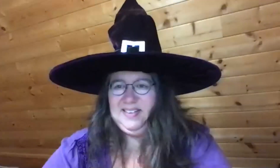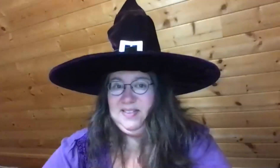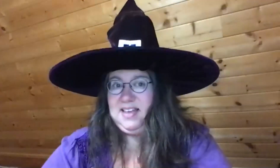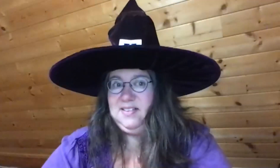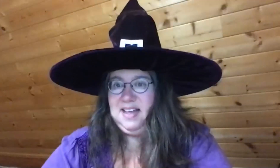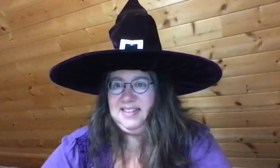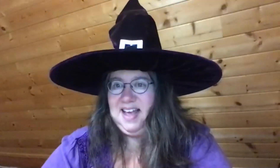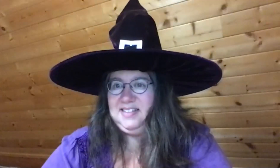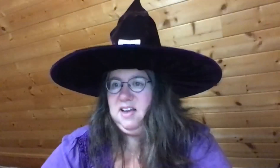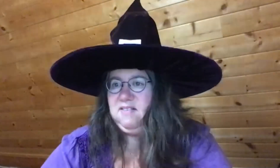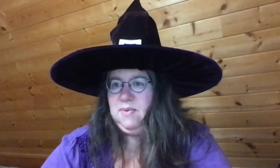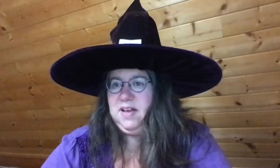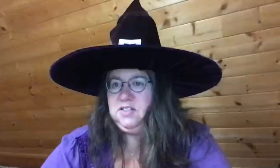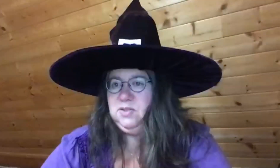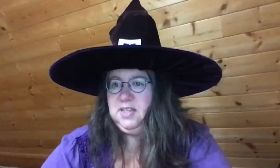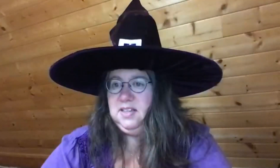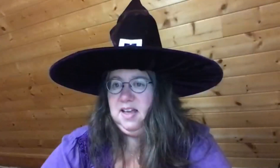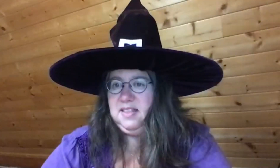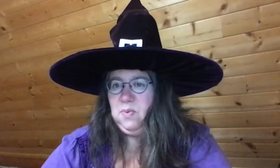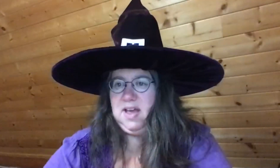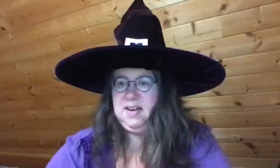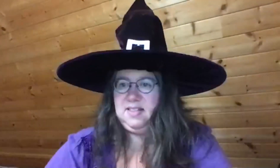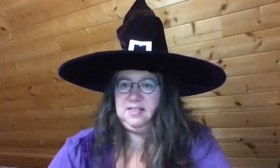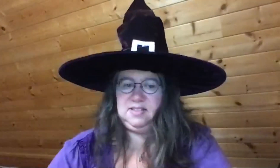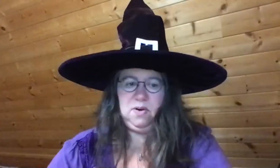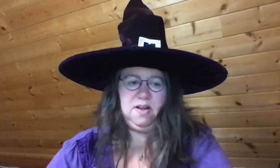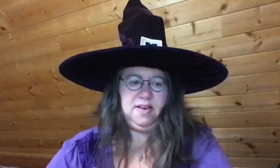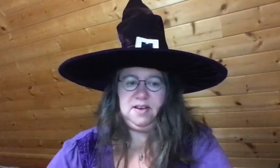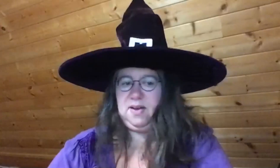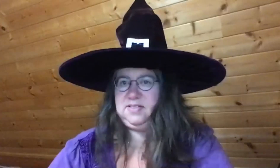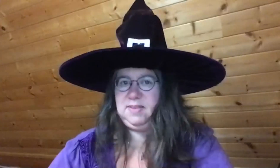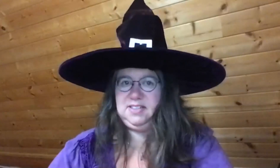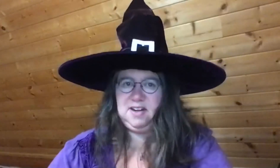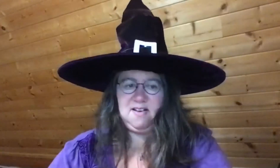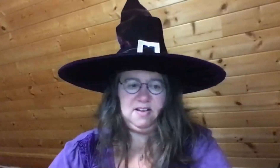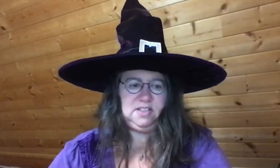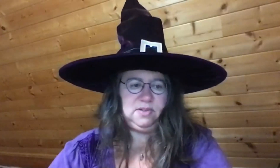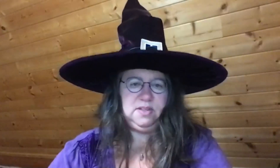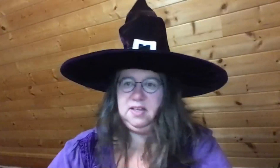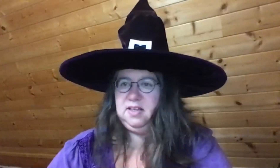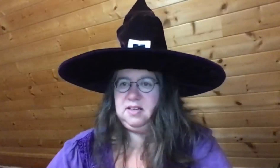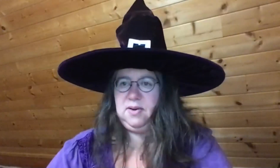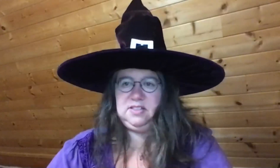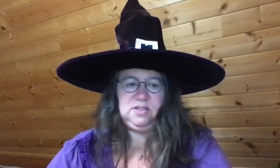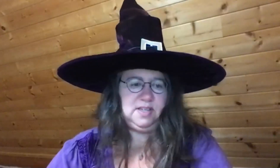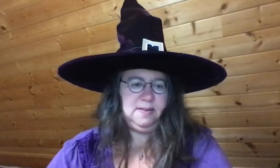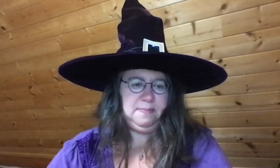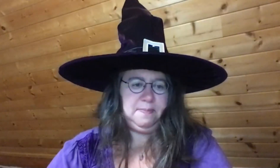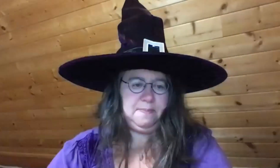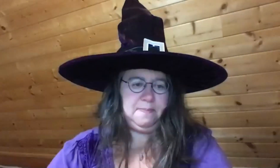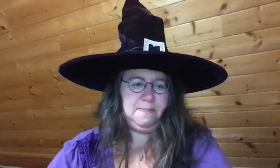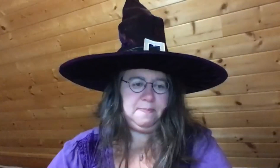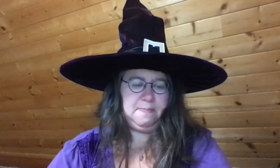Great. Thank you, Galactic Ashley. All right, we've got Susy in line, then Wyatt, and then Satora. And I know I have something to share in here too. Go ahead,